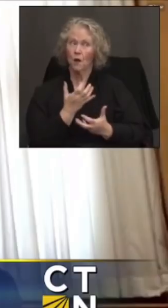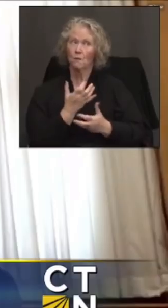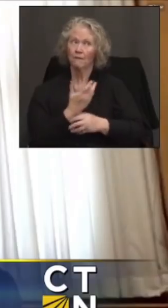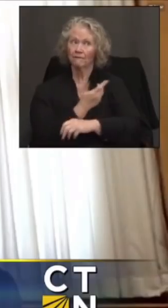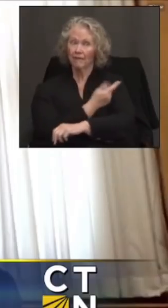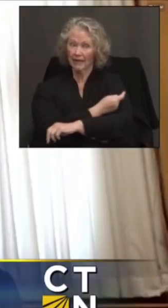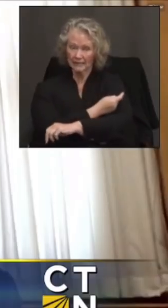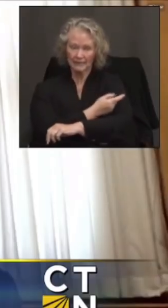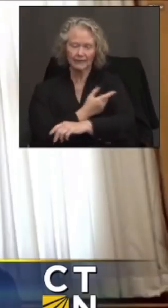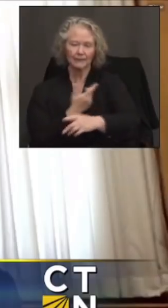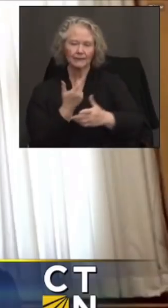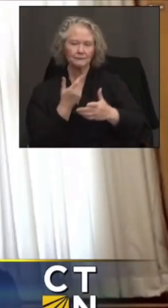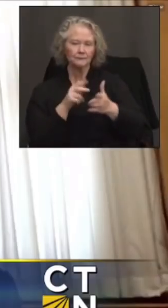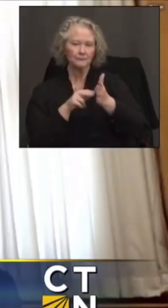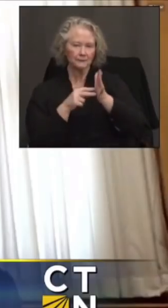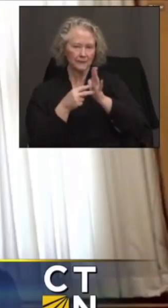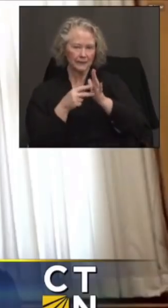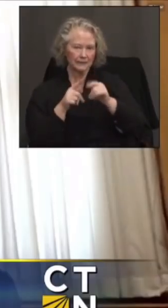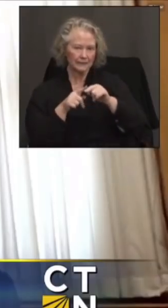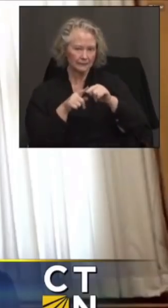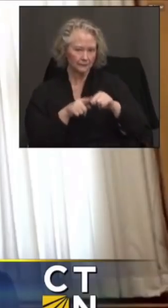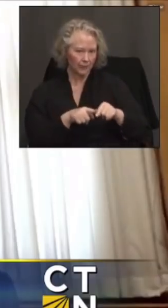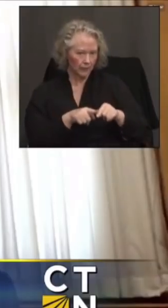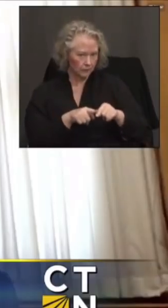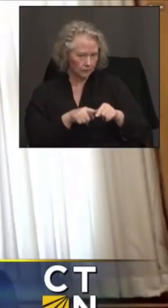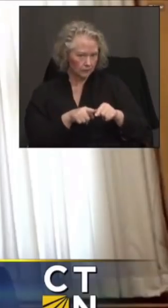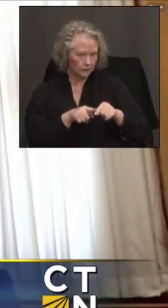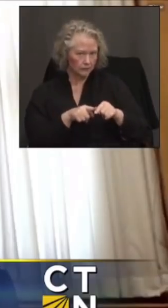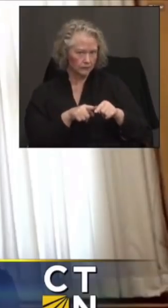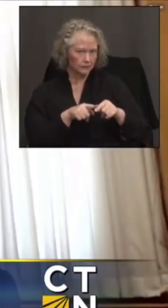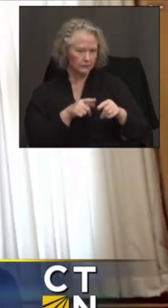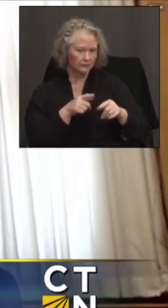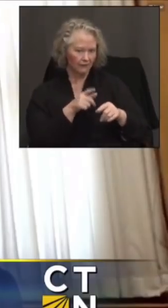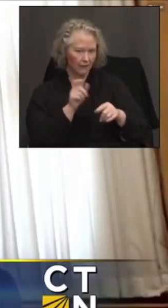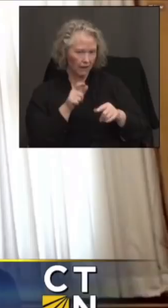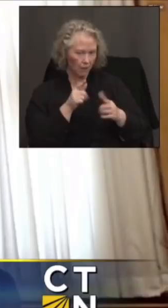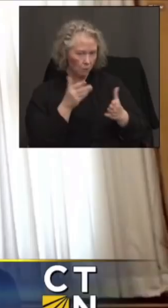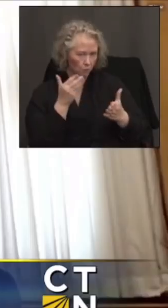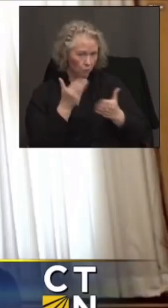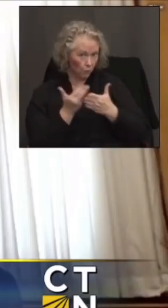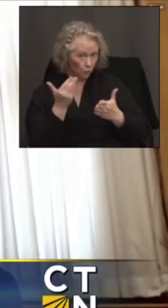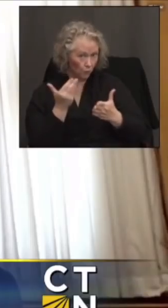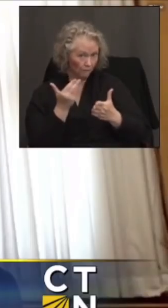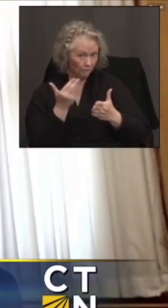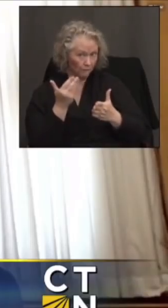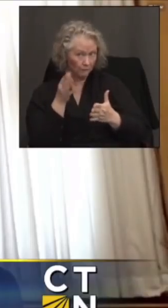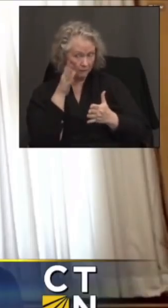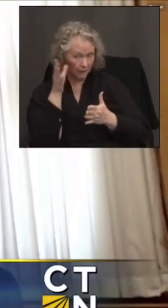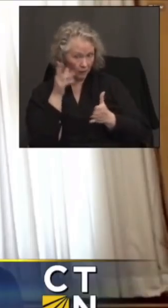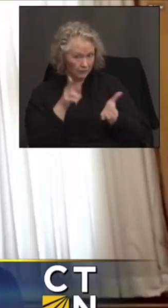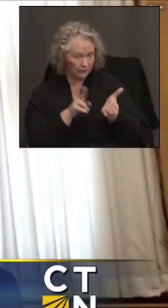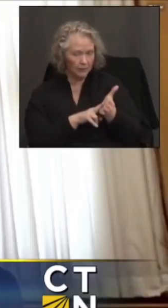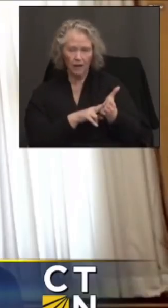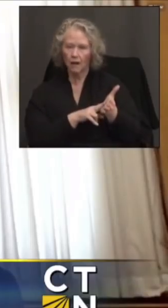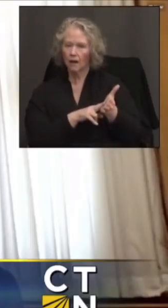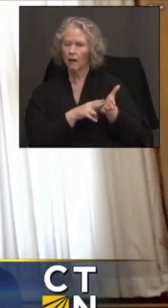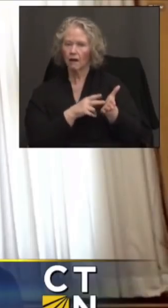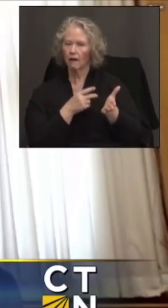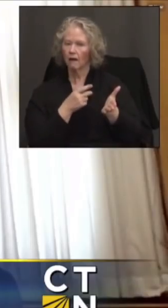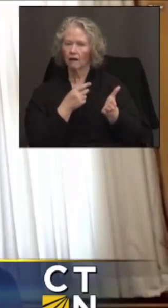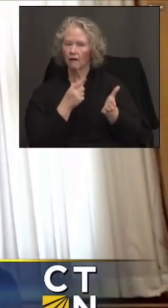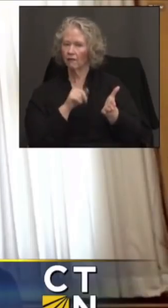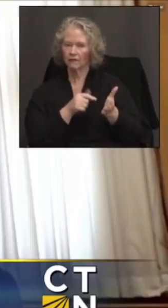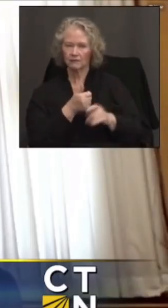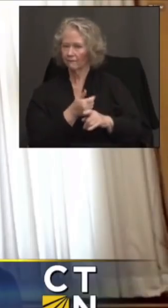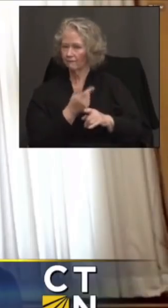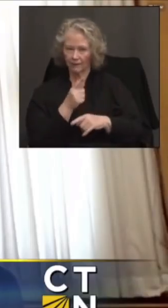vaccination, it depends on how they prove that their parent has signed off on it, or they can't just do it on their